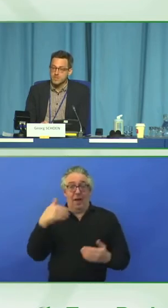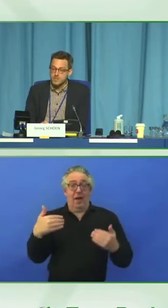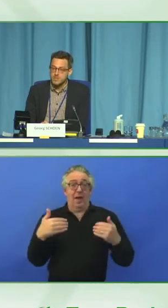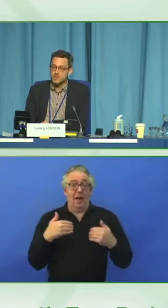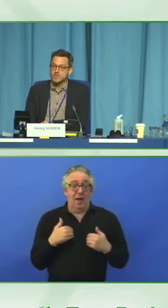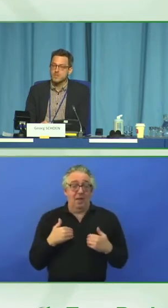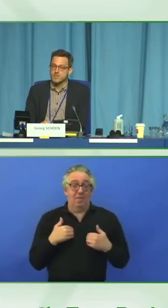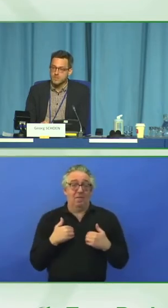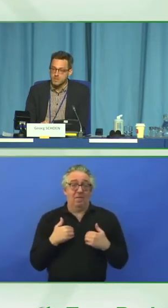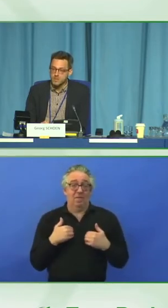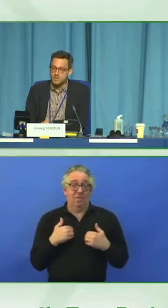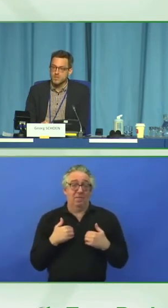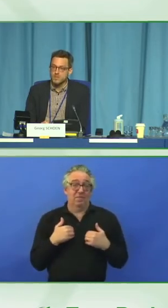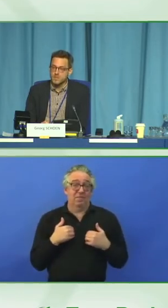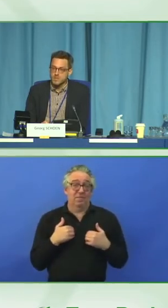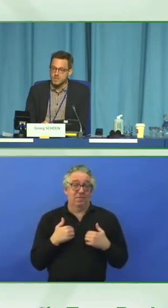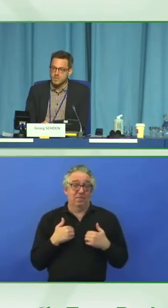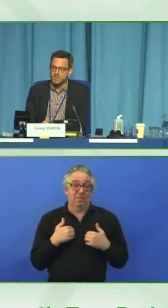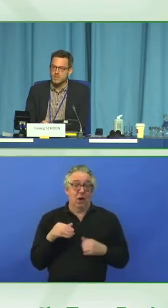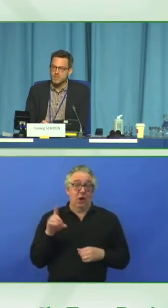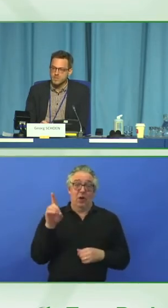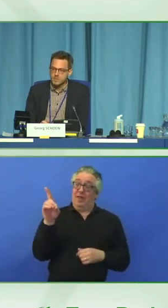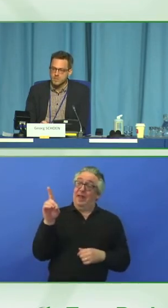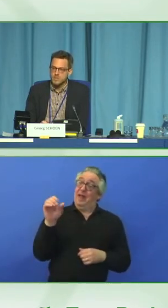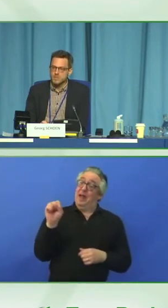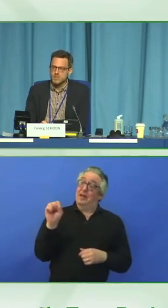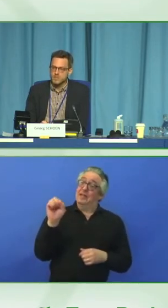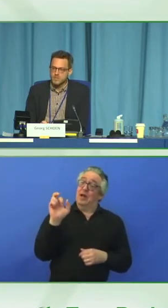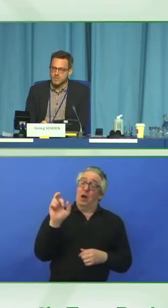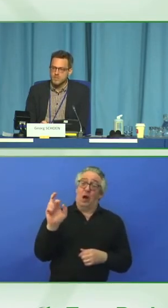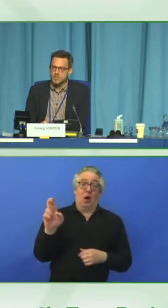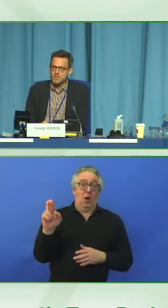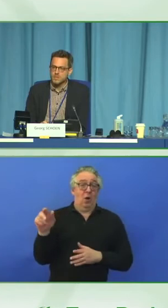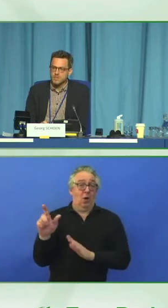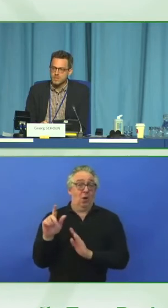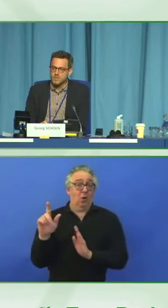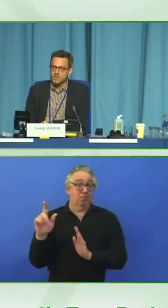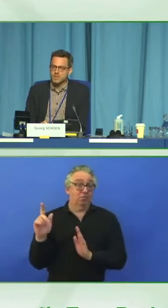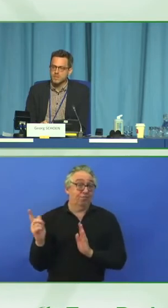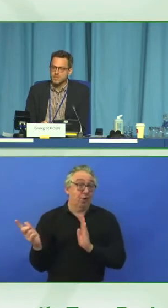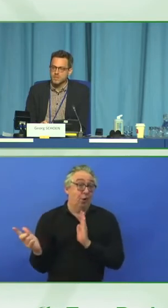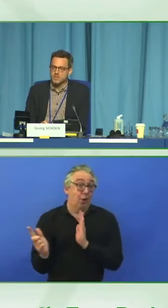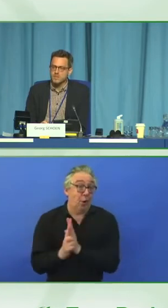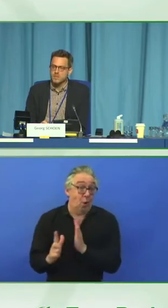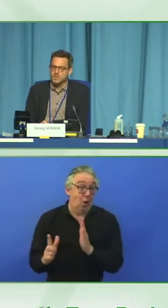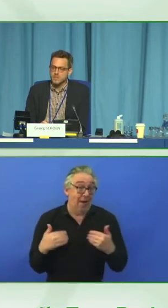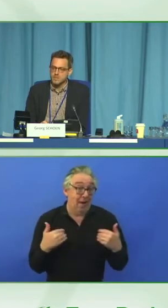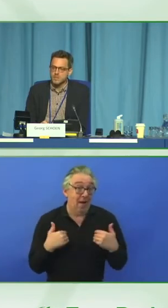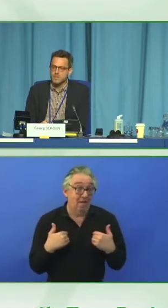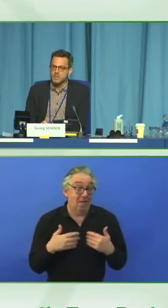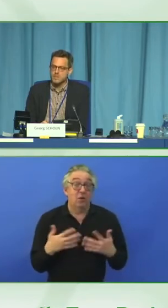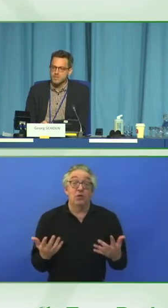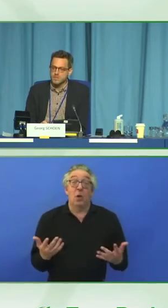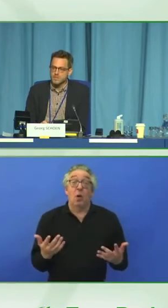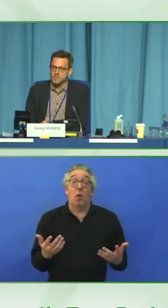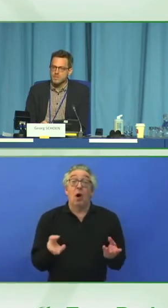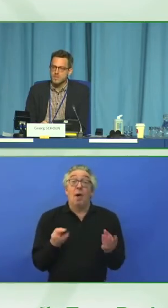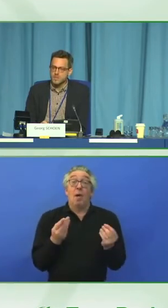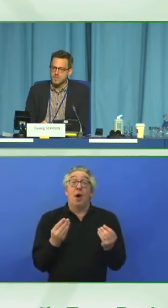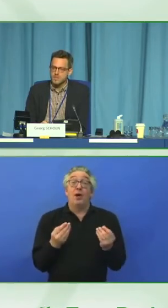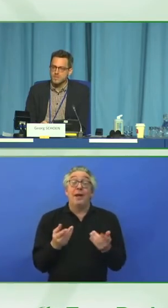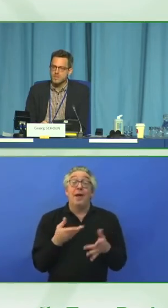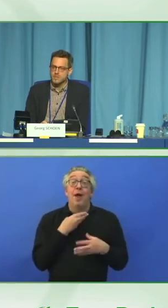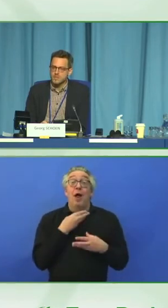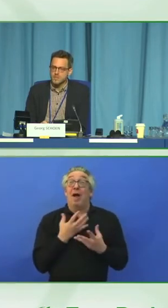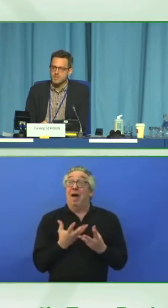in the disability space. The interesting thing is that, yes, there are very interesting models of, in fact,